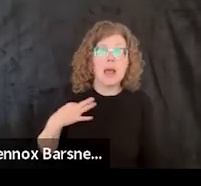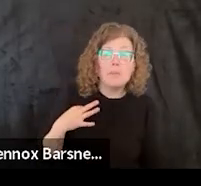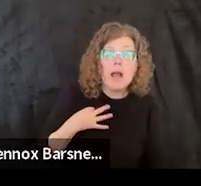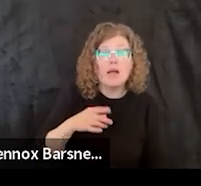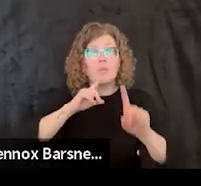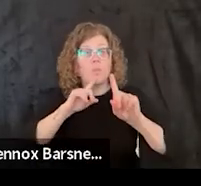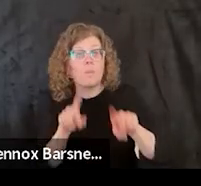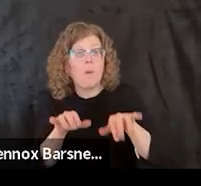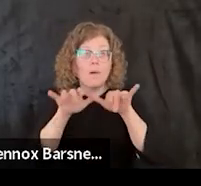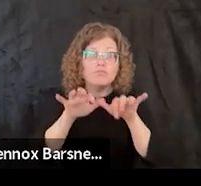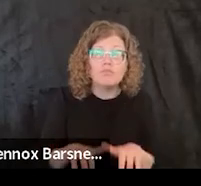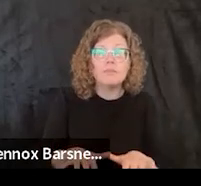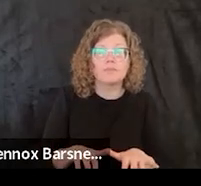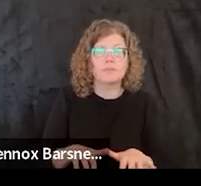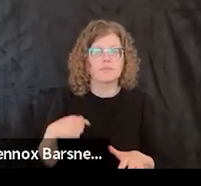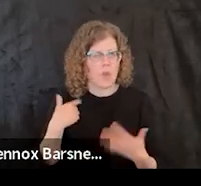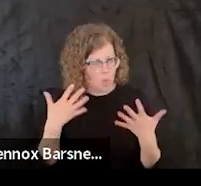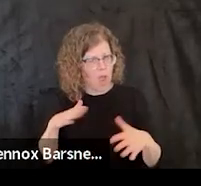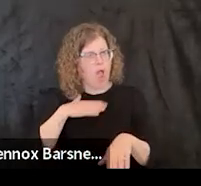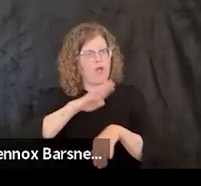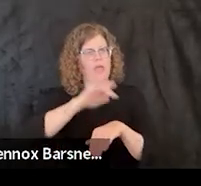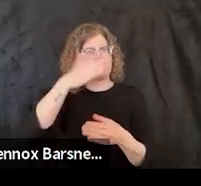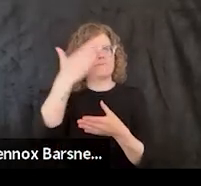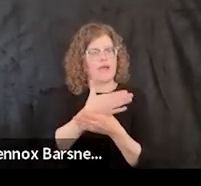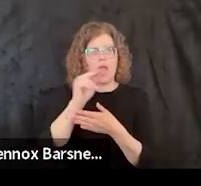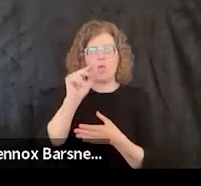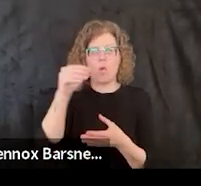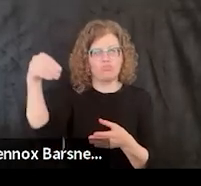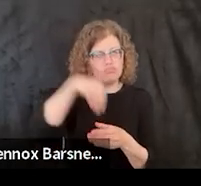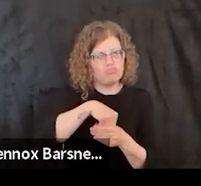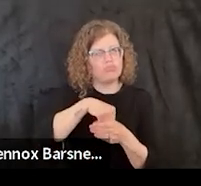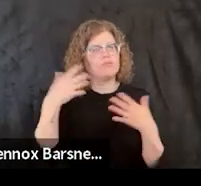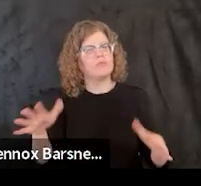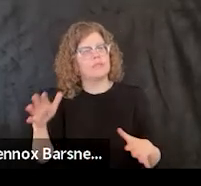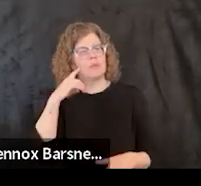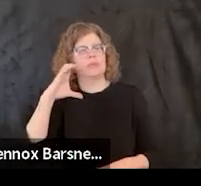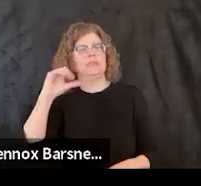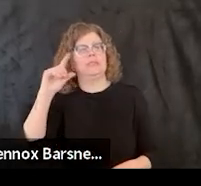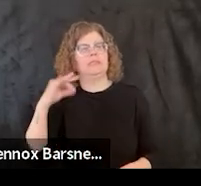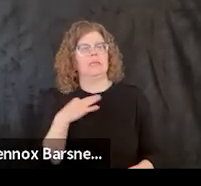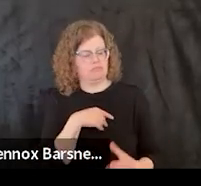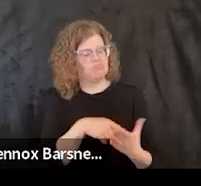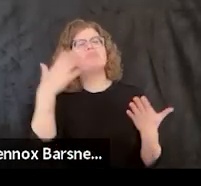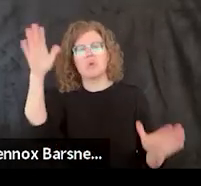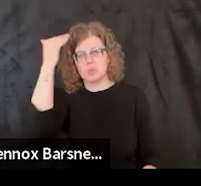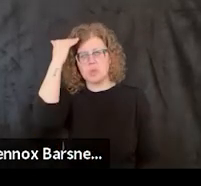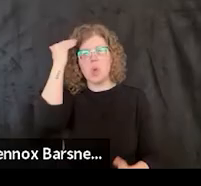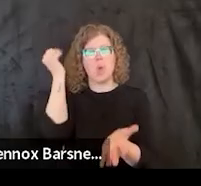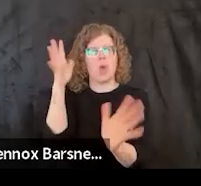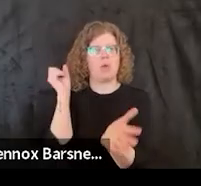this note will only be visible to staff members with access to our online grant platform.